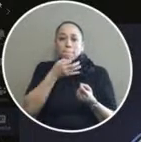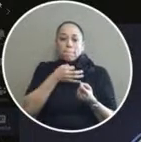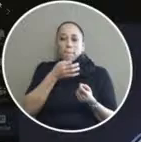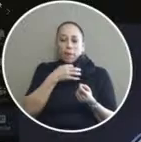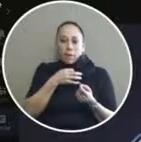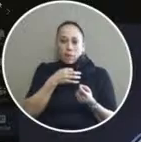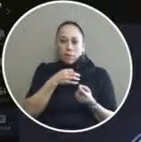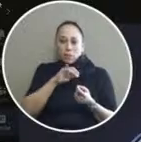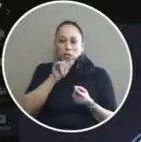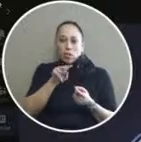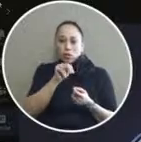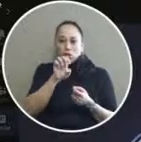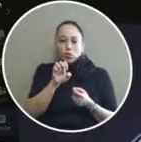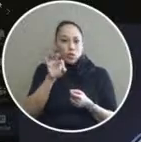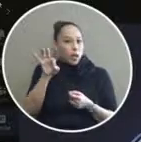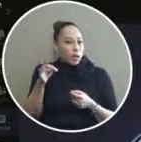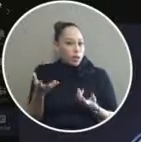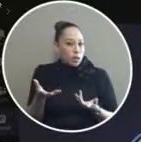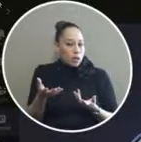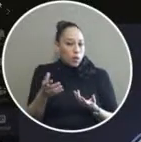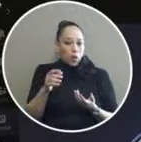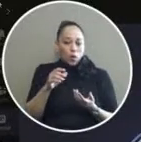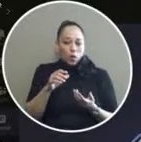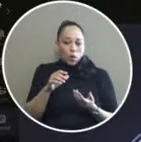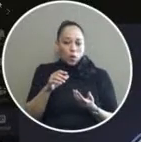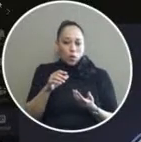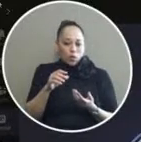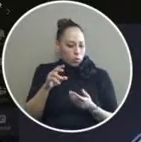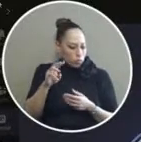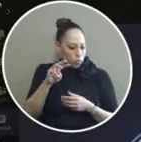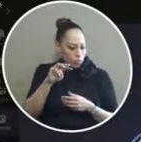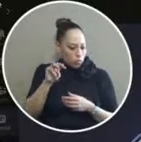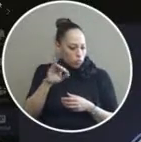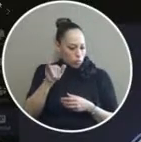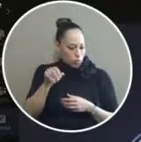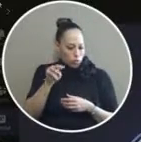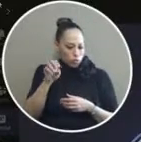than June 9th or June 8th if it's a Monday.